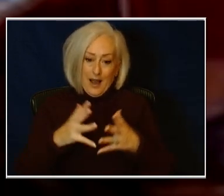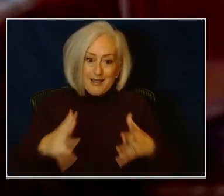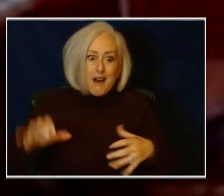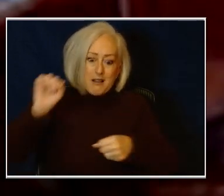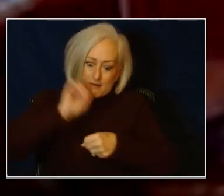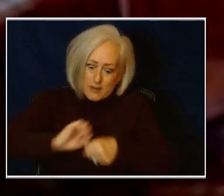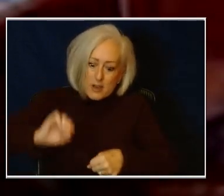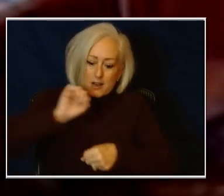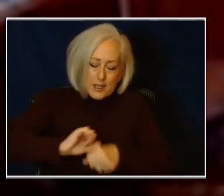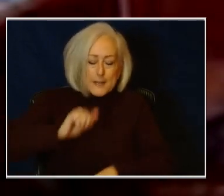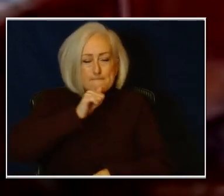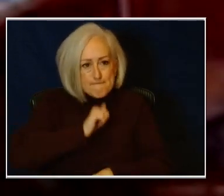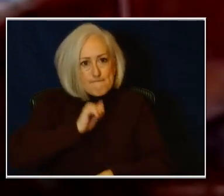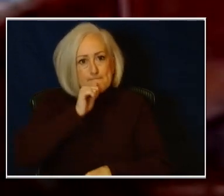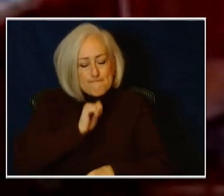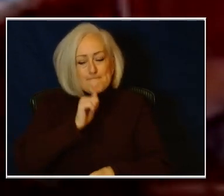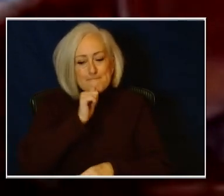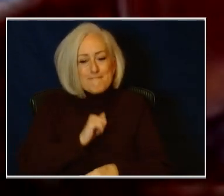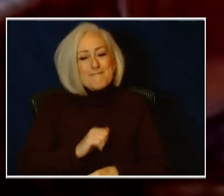perseverance, that's for sure.